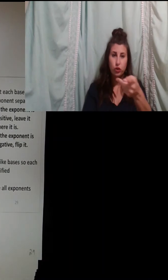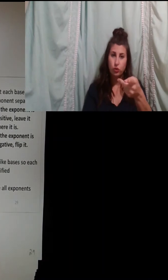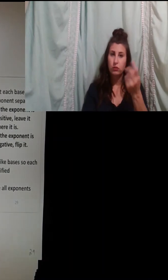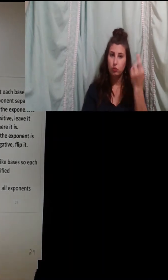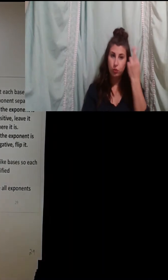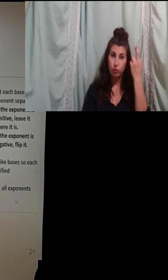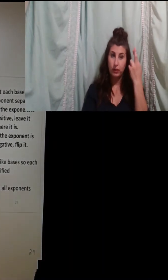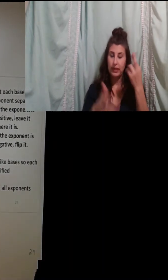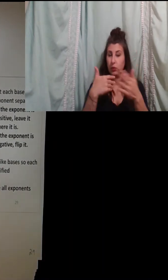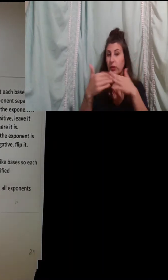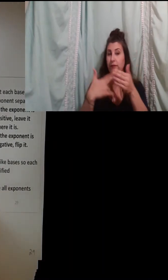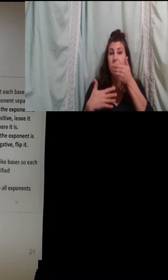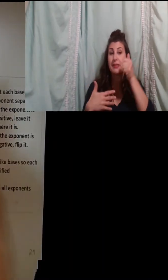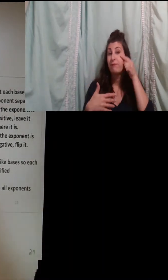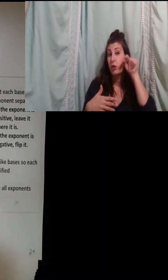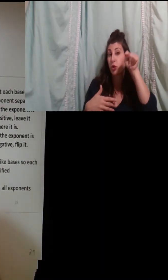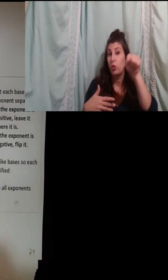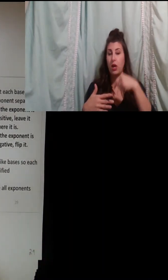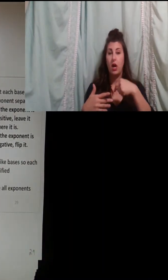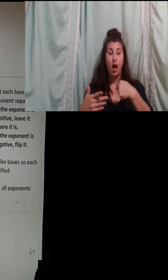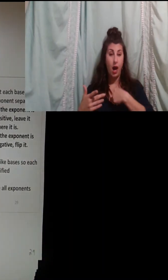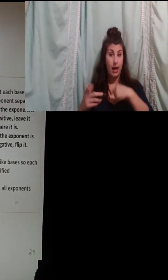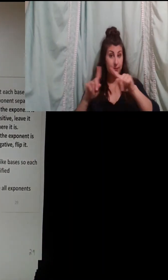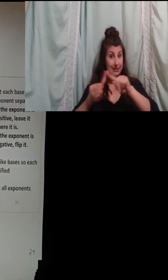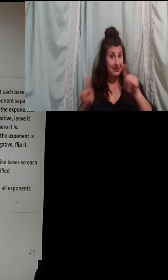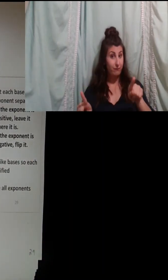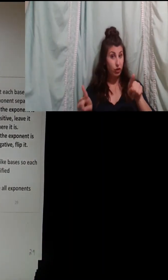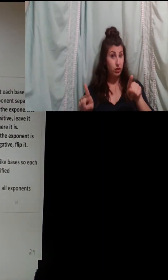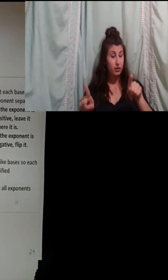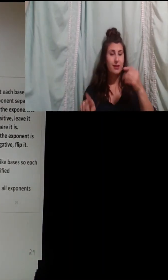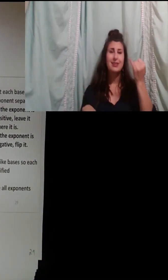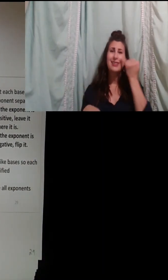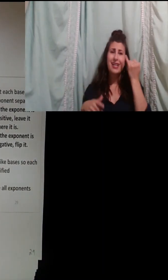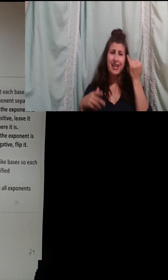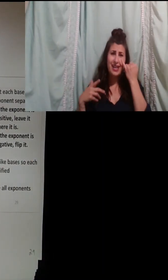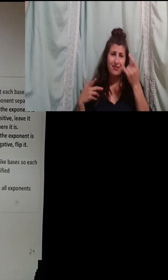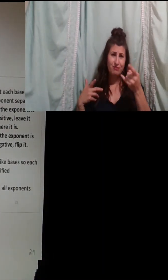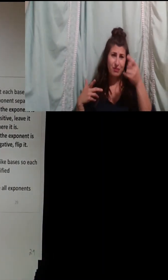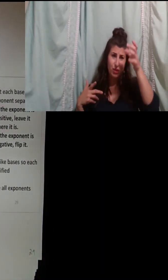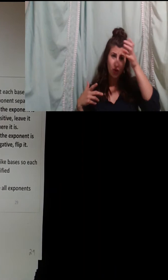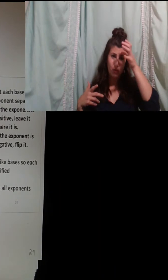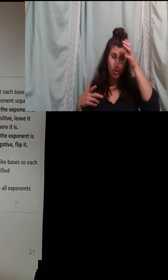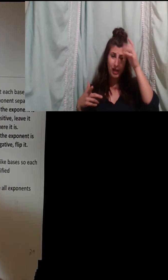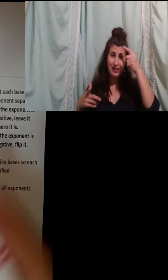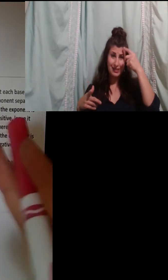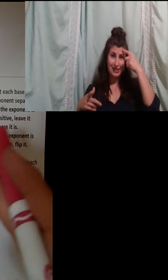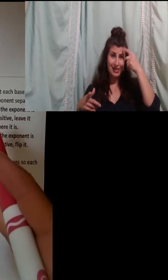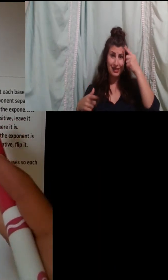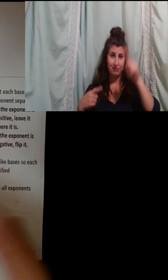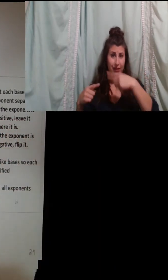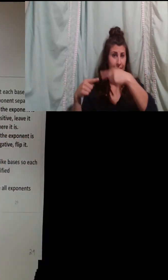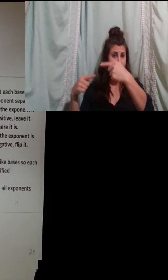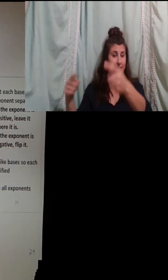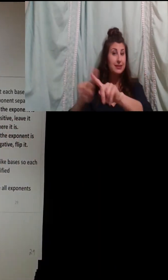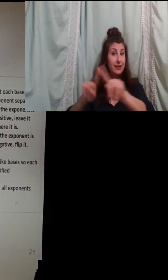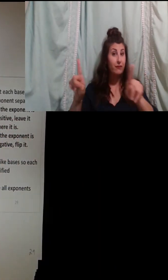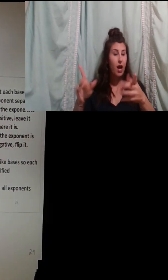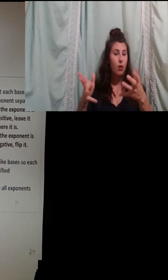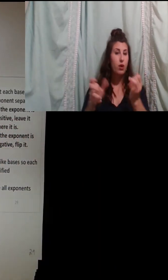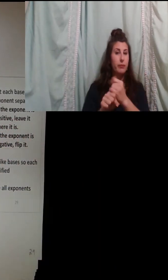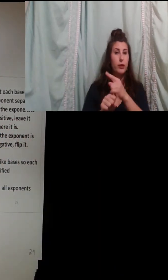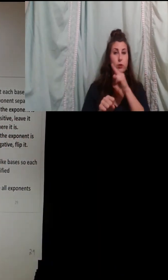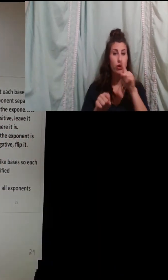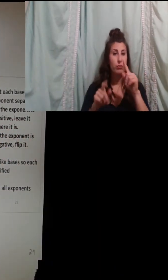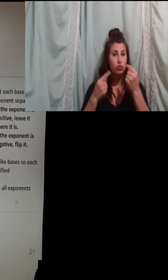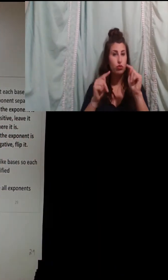method that's best for you. Okay, so I'm doing it in different ways just in case your brain is thinking that way. I want to